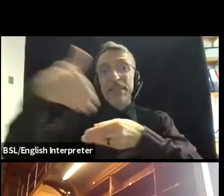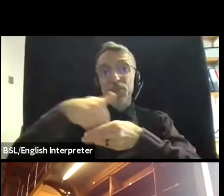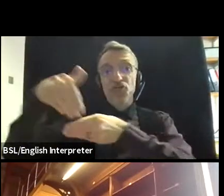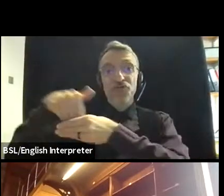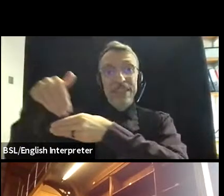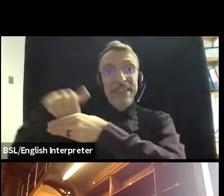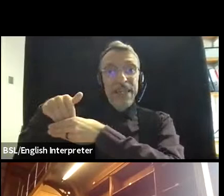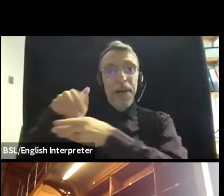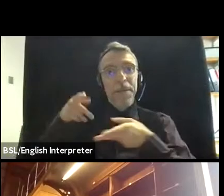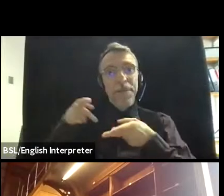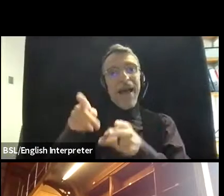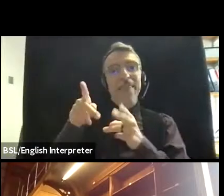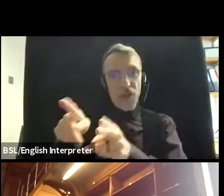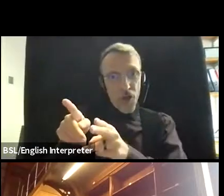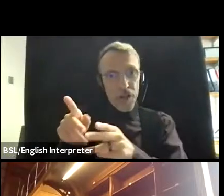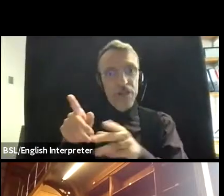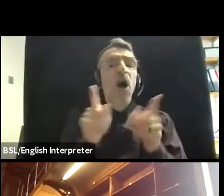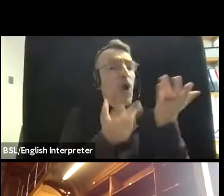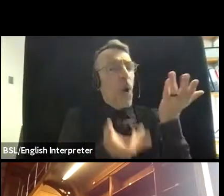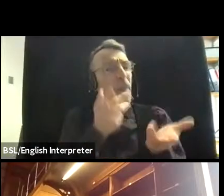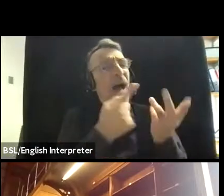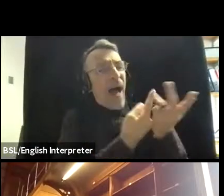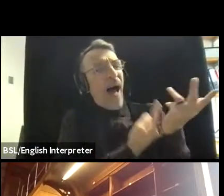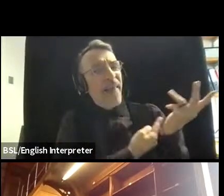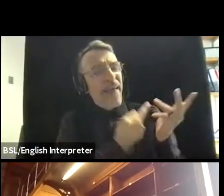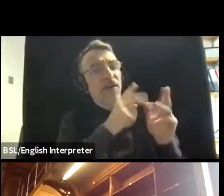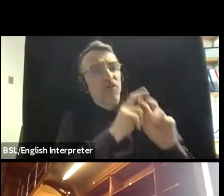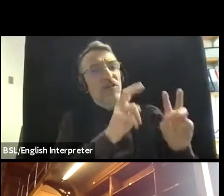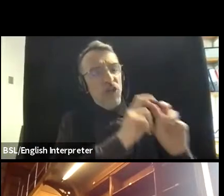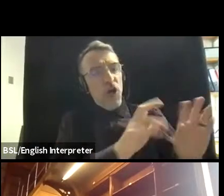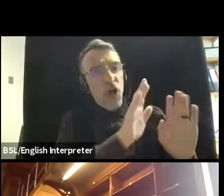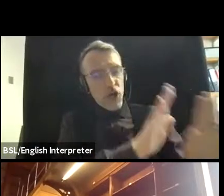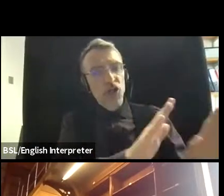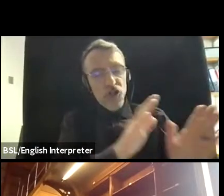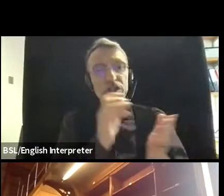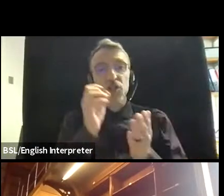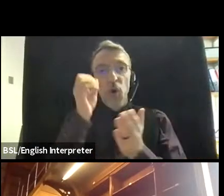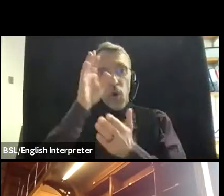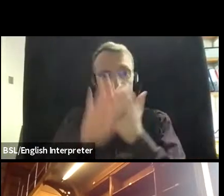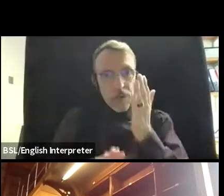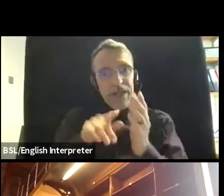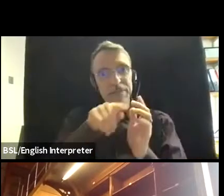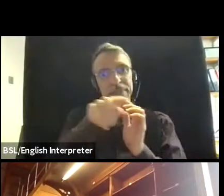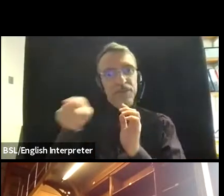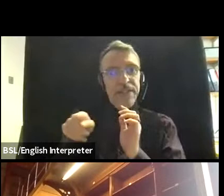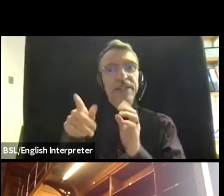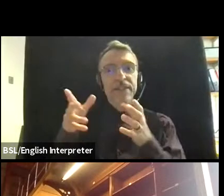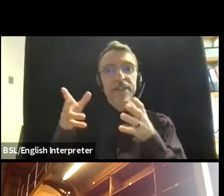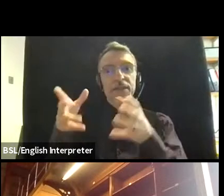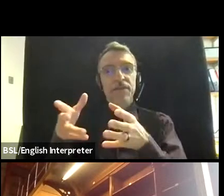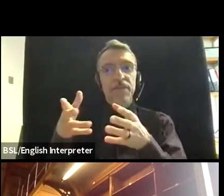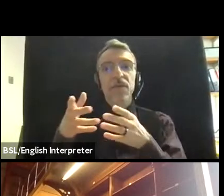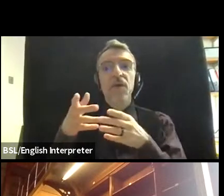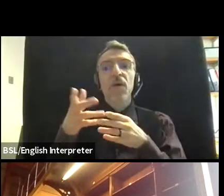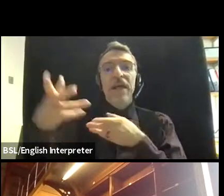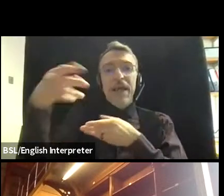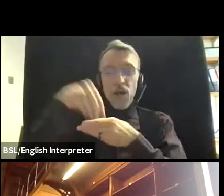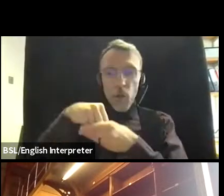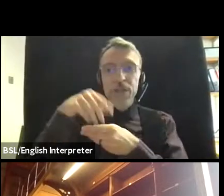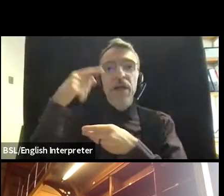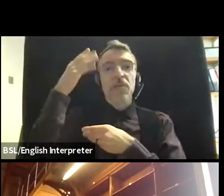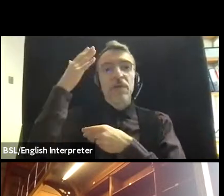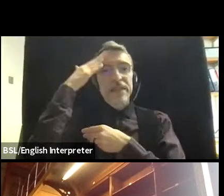which were used for some other research looking at people with disabilities' experience of COVID, which also included people with